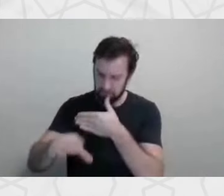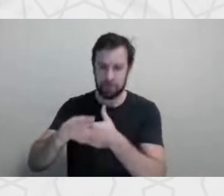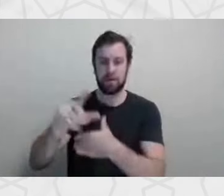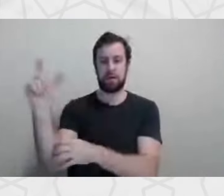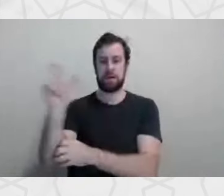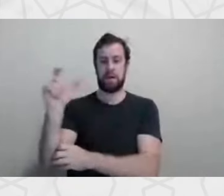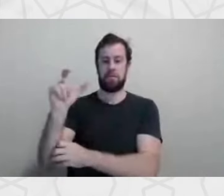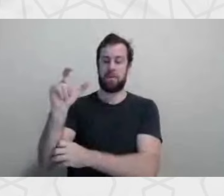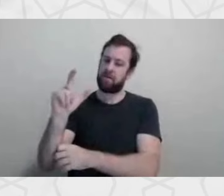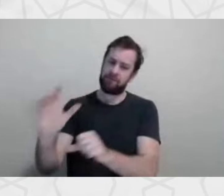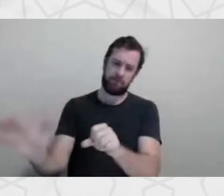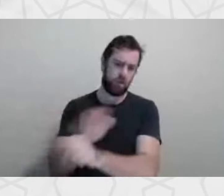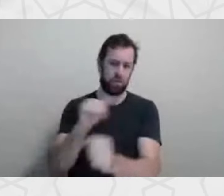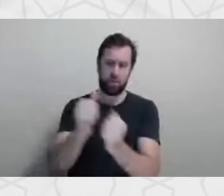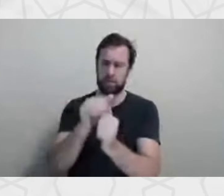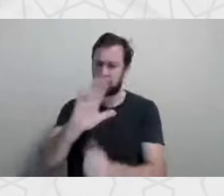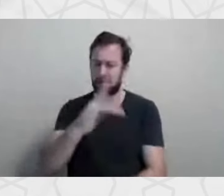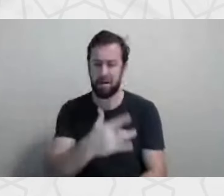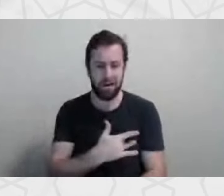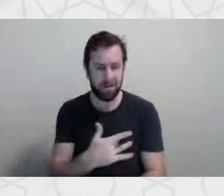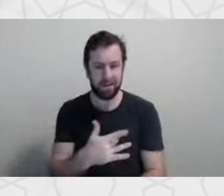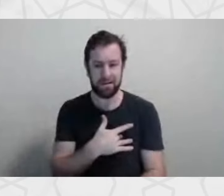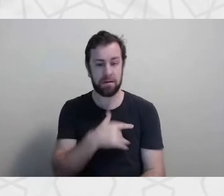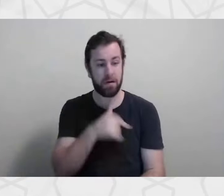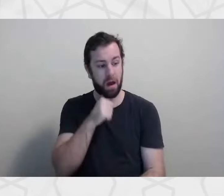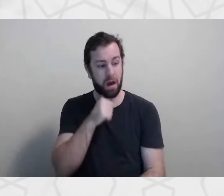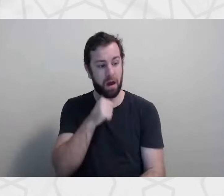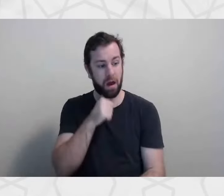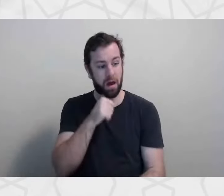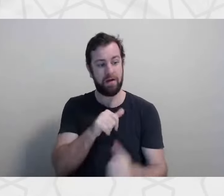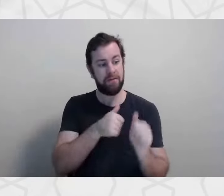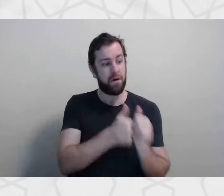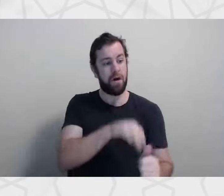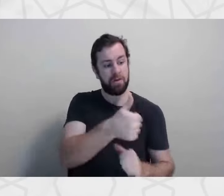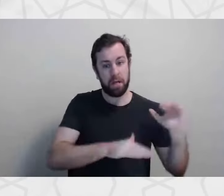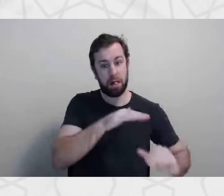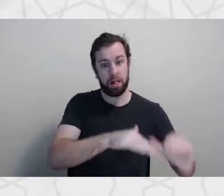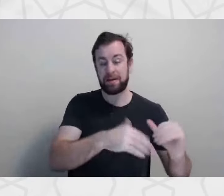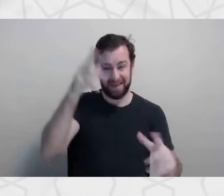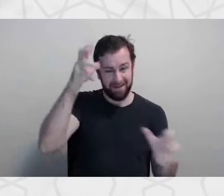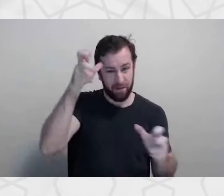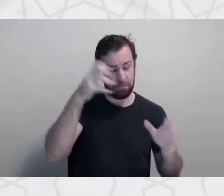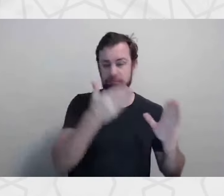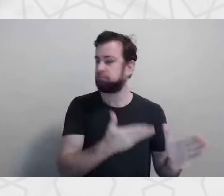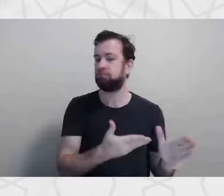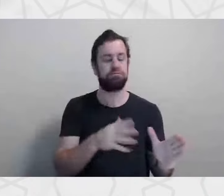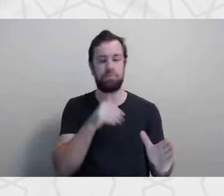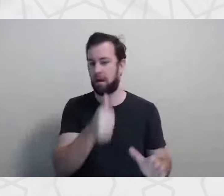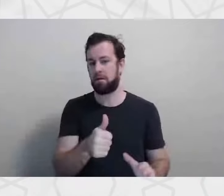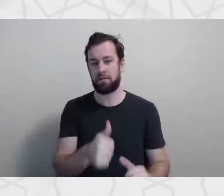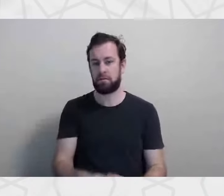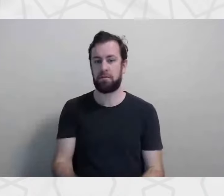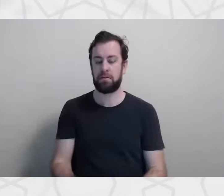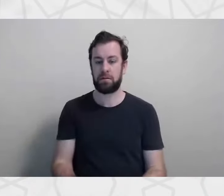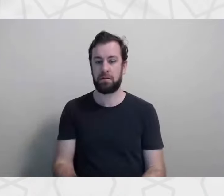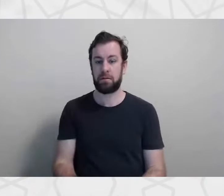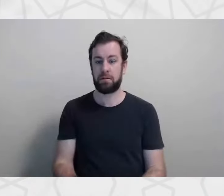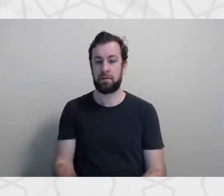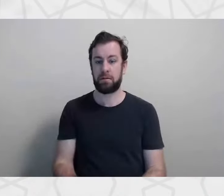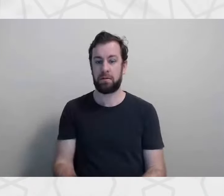completely, and do not follow the footsteps of the evil one. For he is to